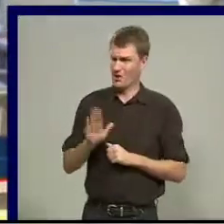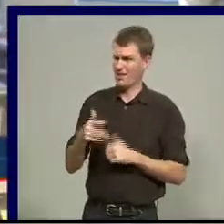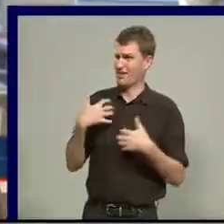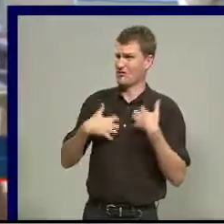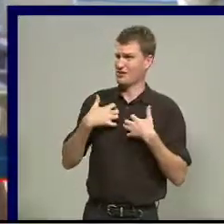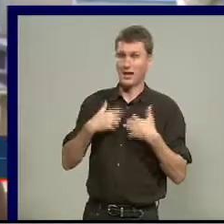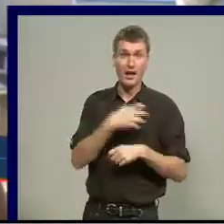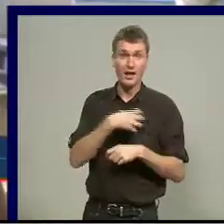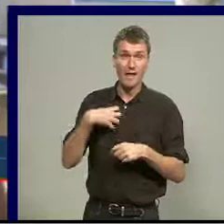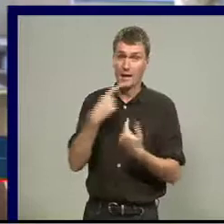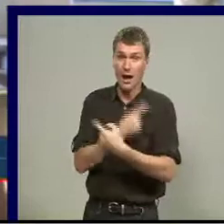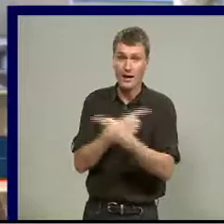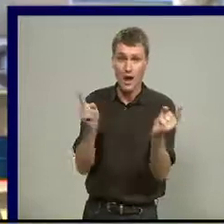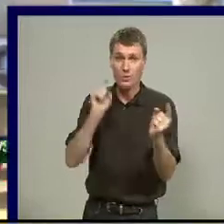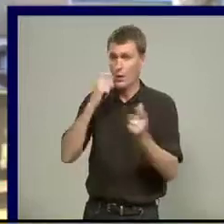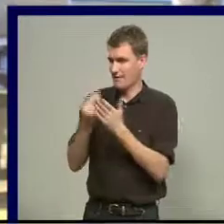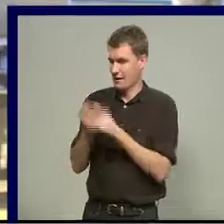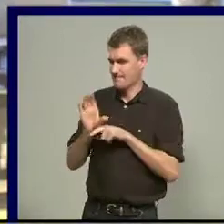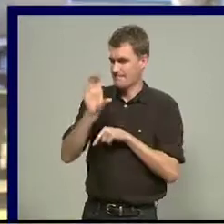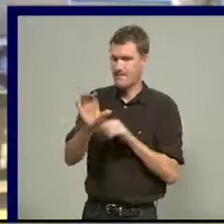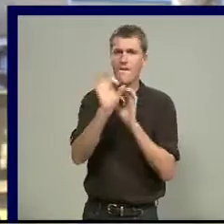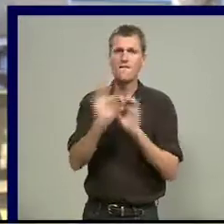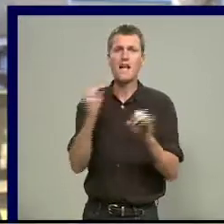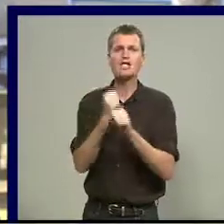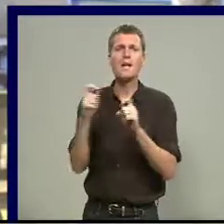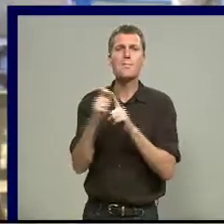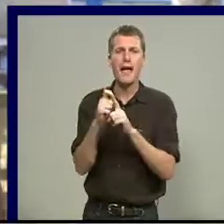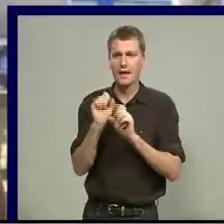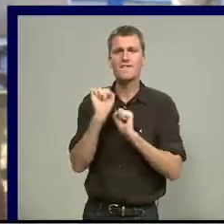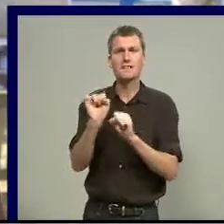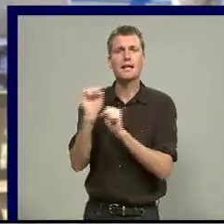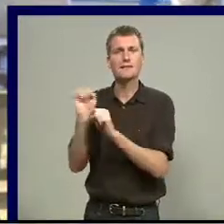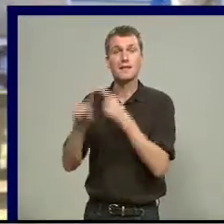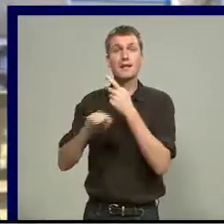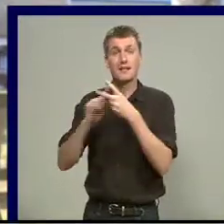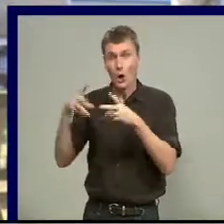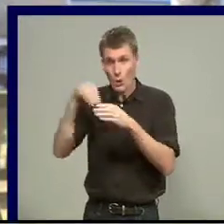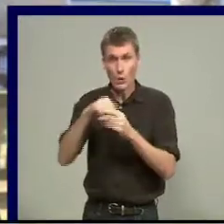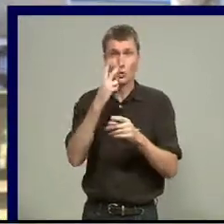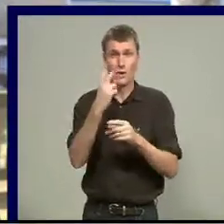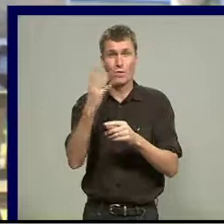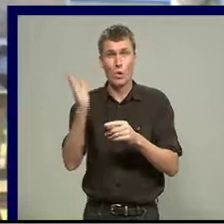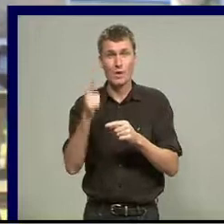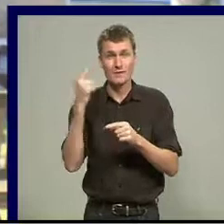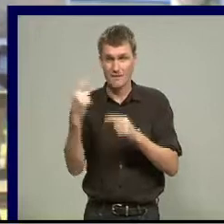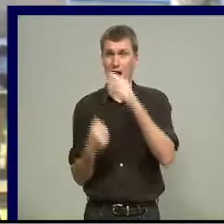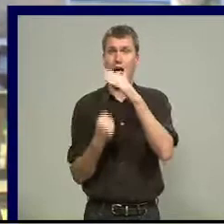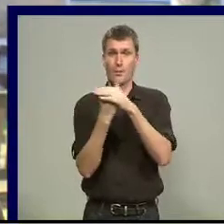they are going to fund free GP visits, including after hours, for up to 13 years of